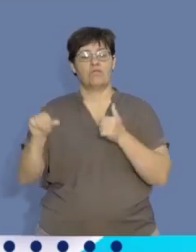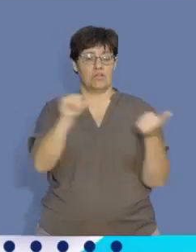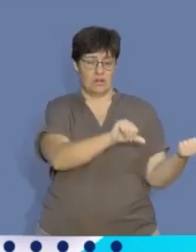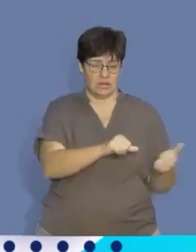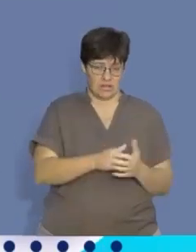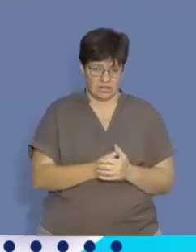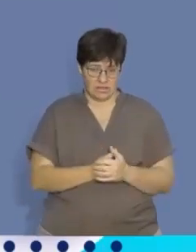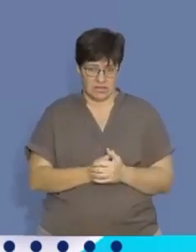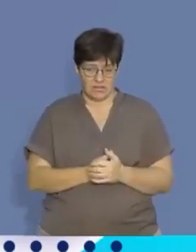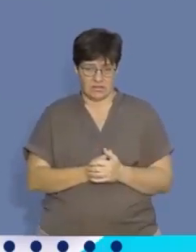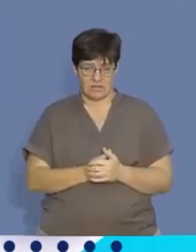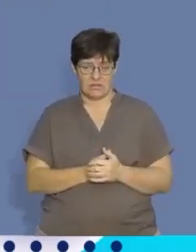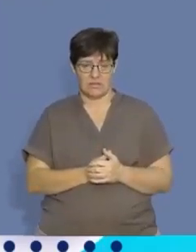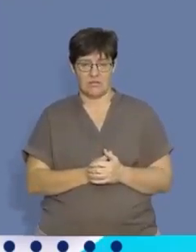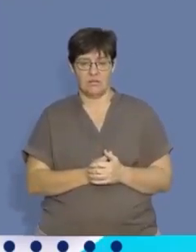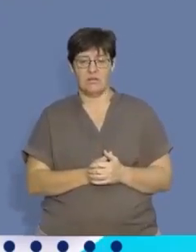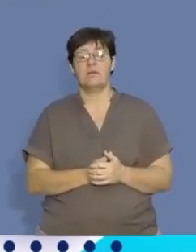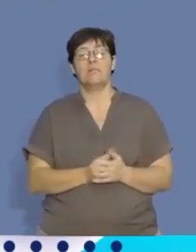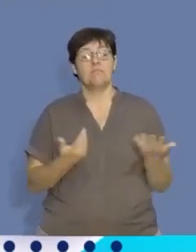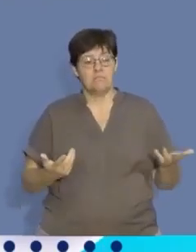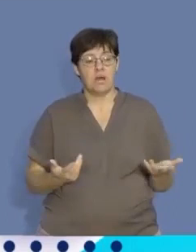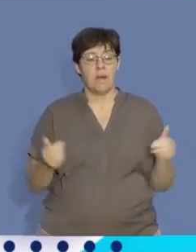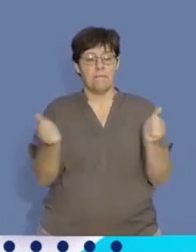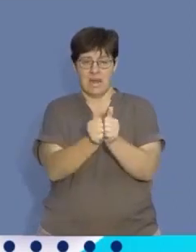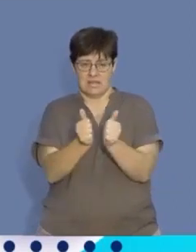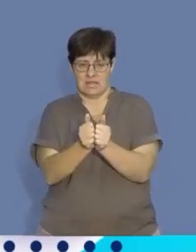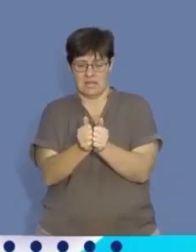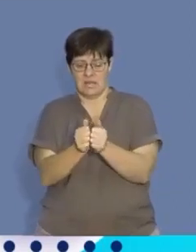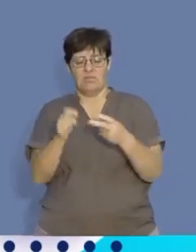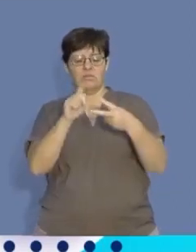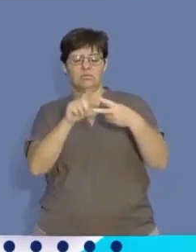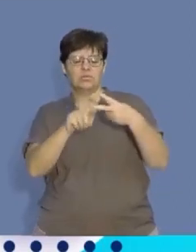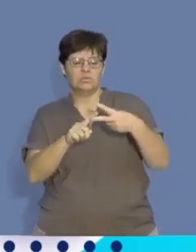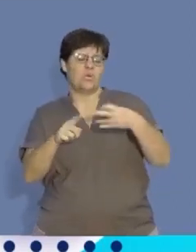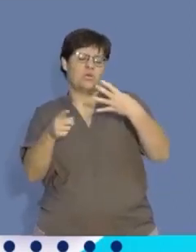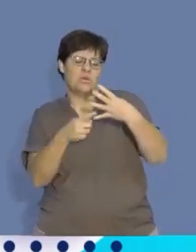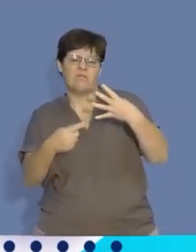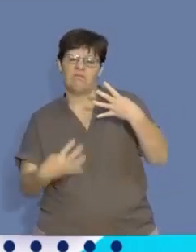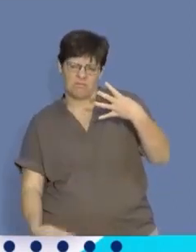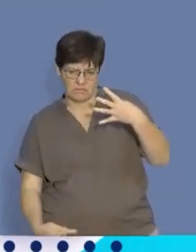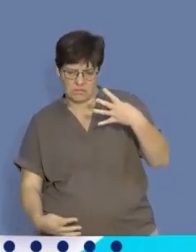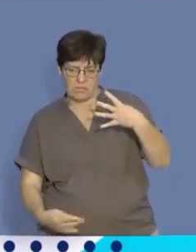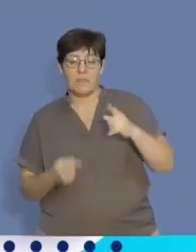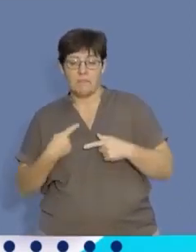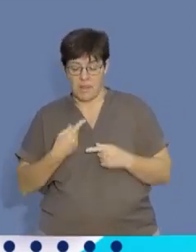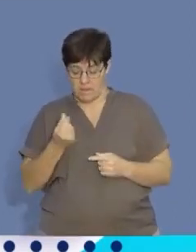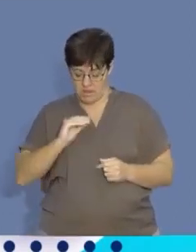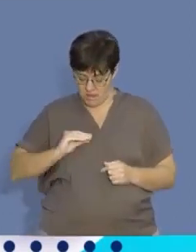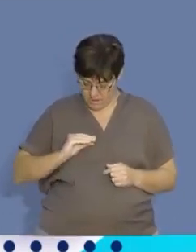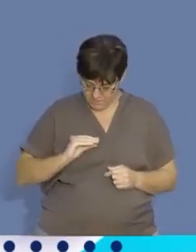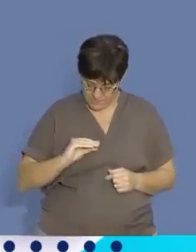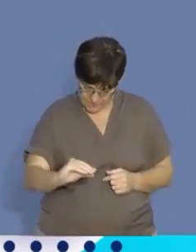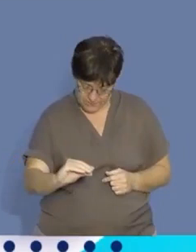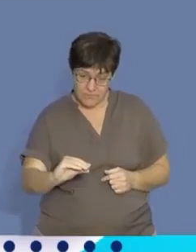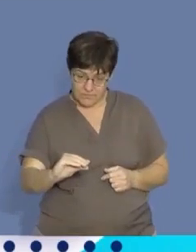Now remember, in a partnership, you've obviously got two or more owners investing